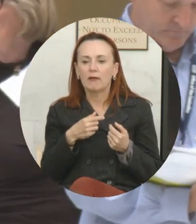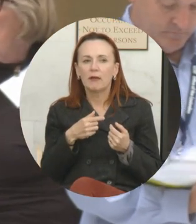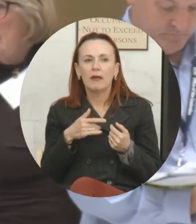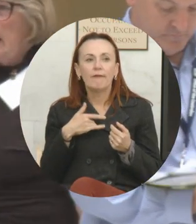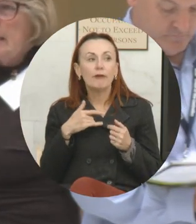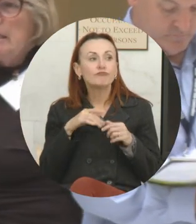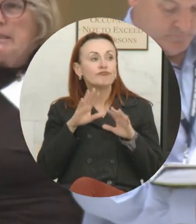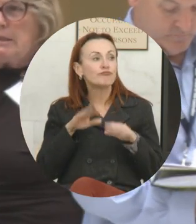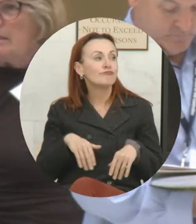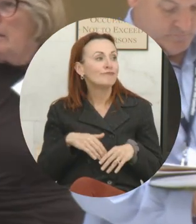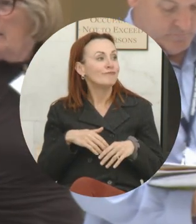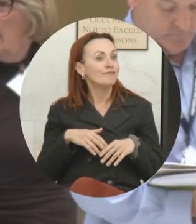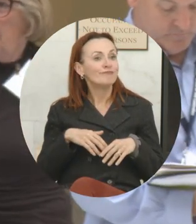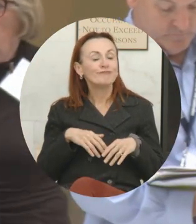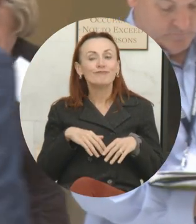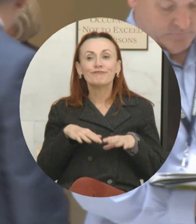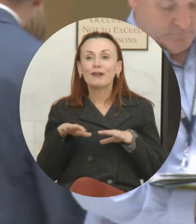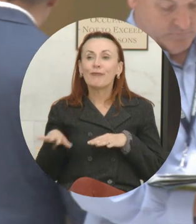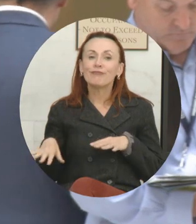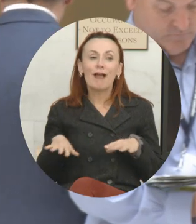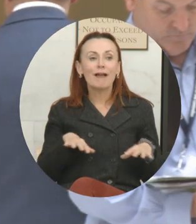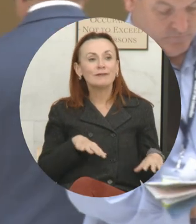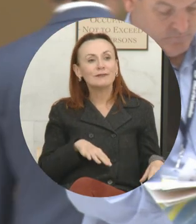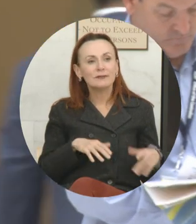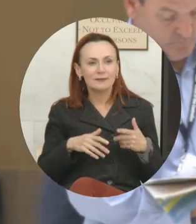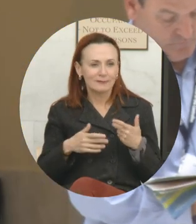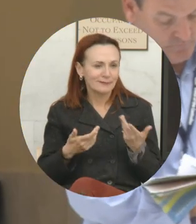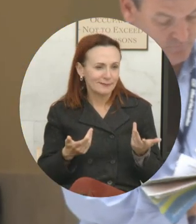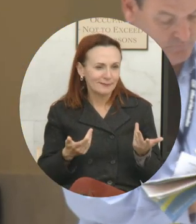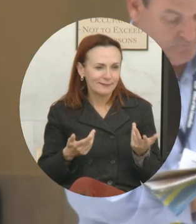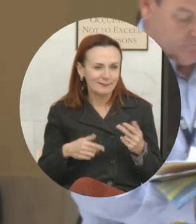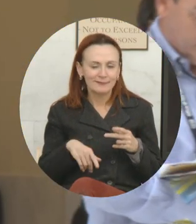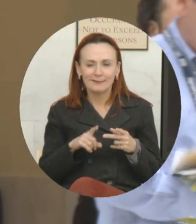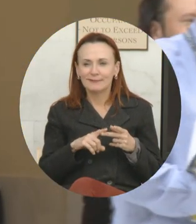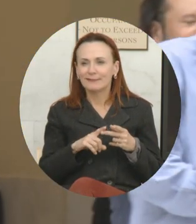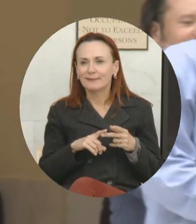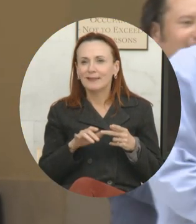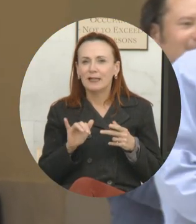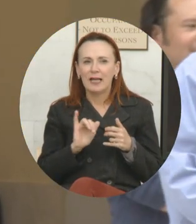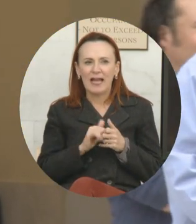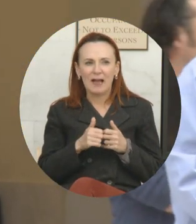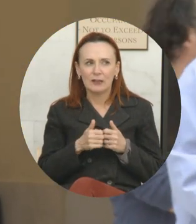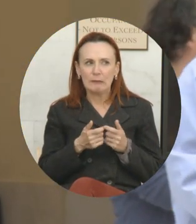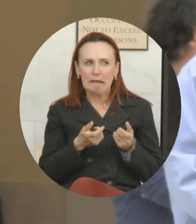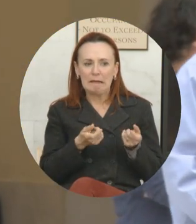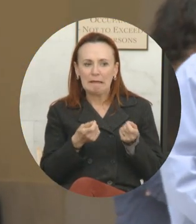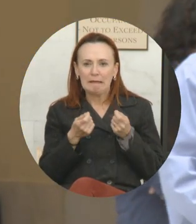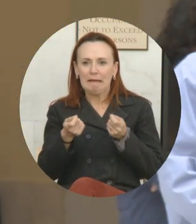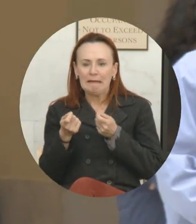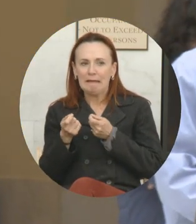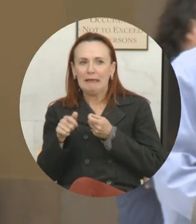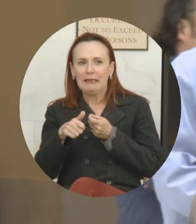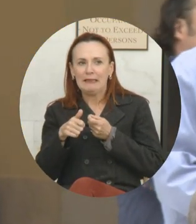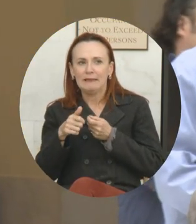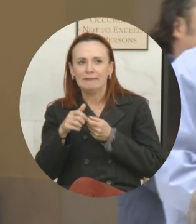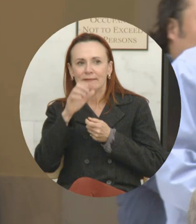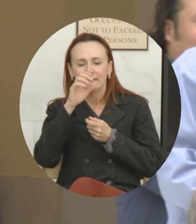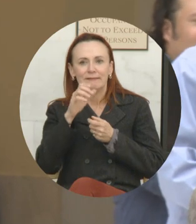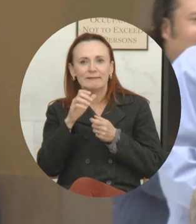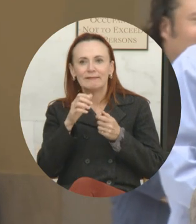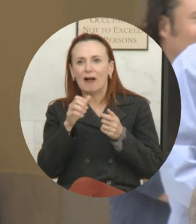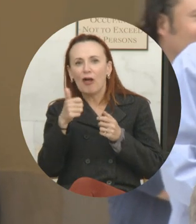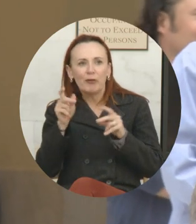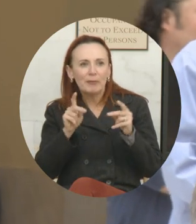complacency. Also, we struggle a lot with how to get people engaged. It's